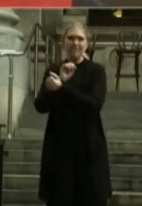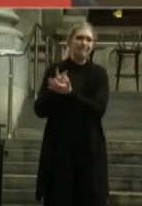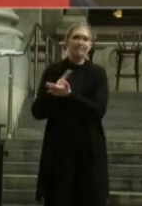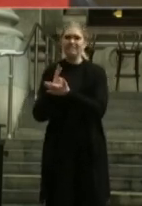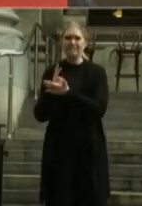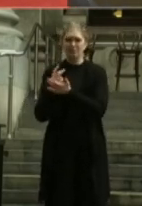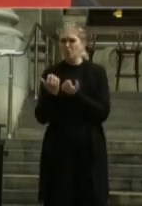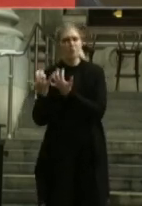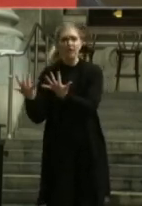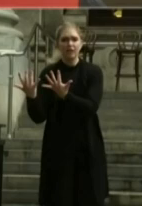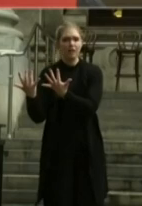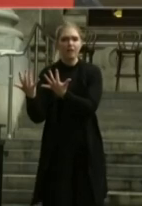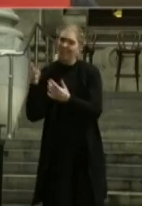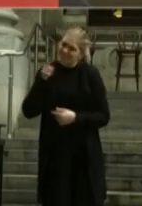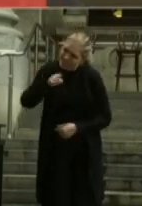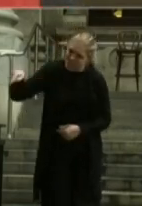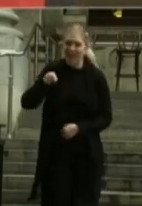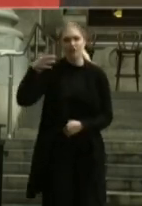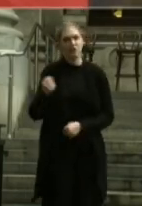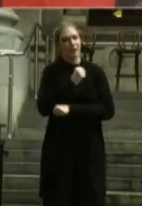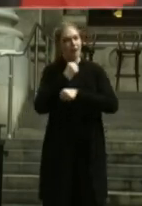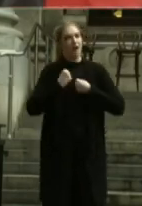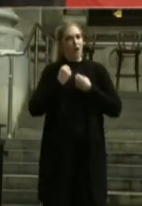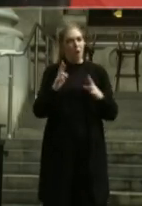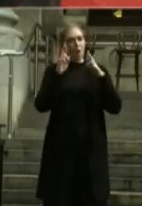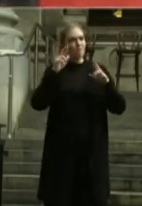numbers. They should be our hope for the future.